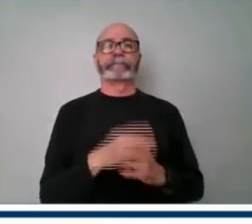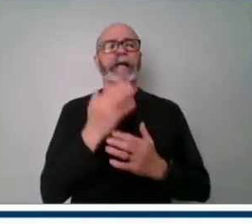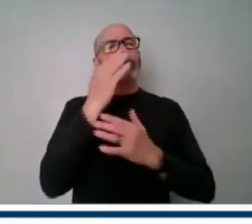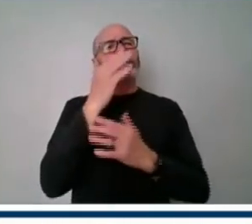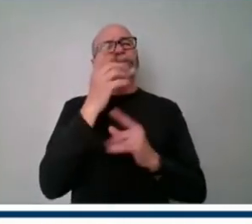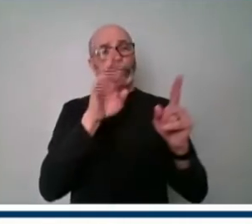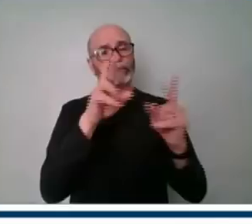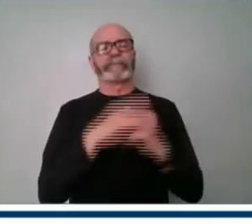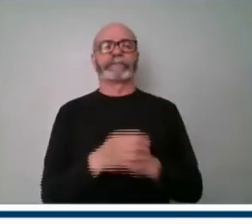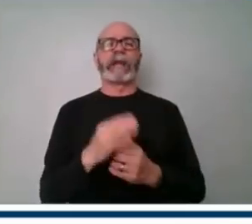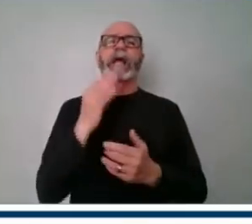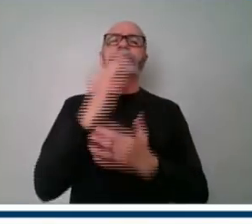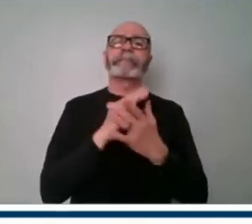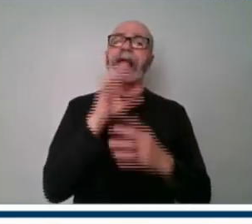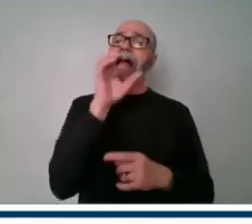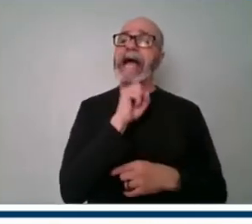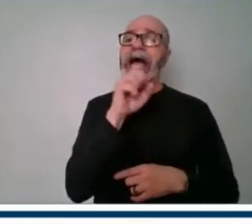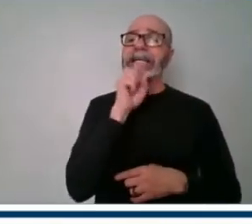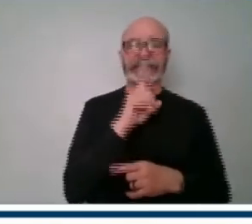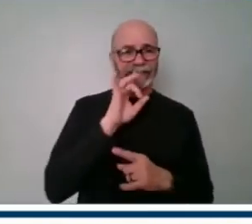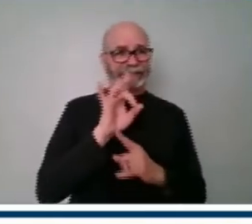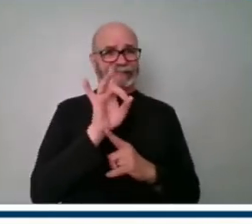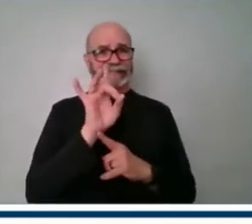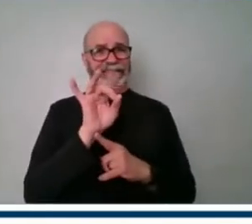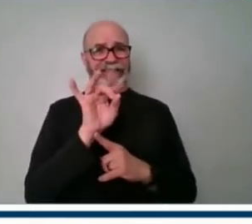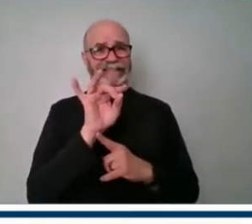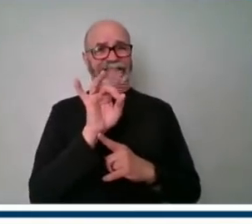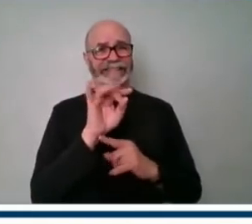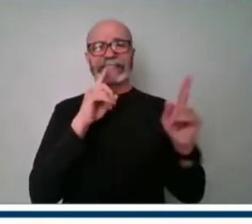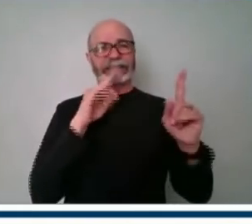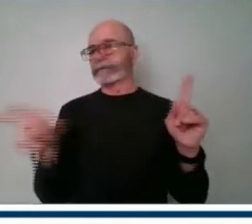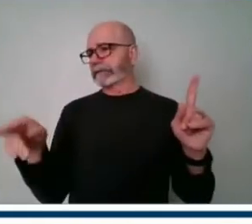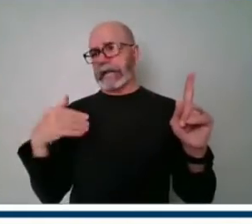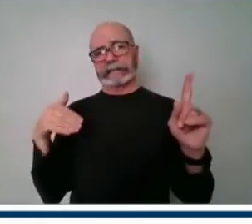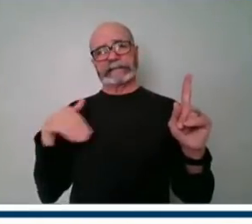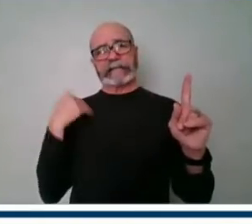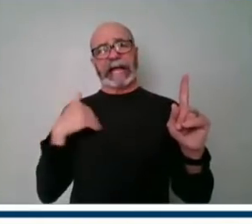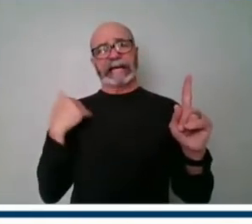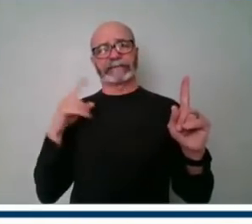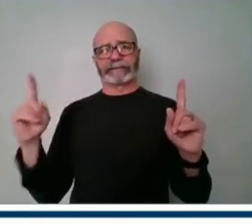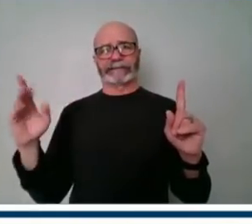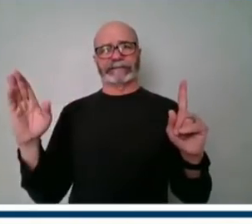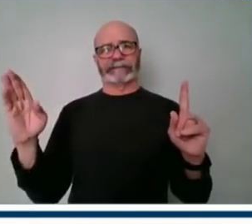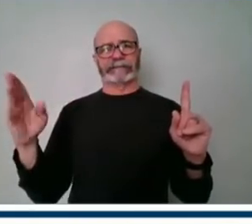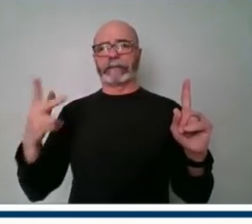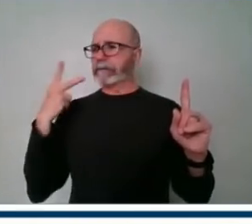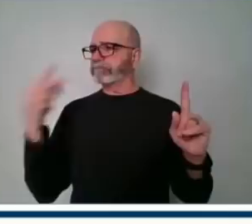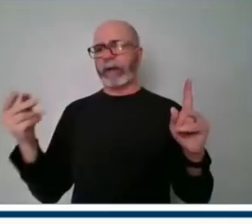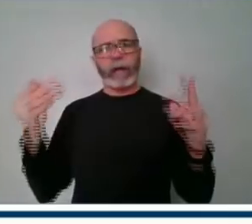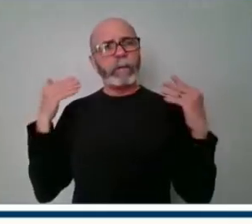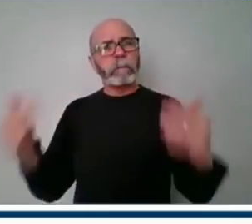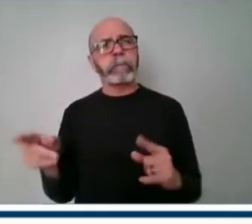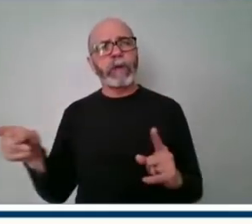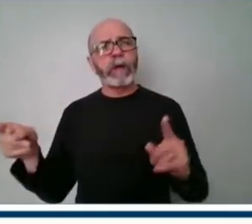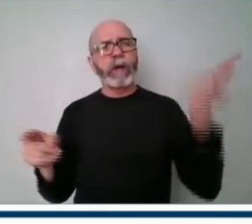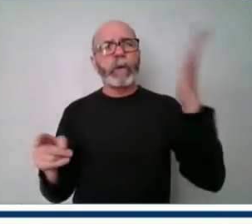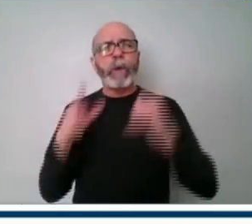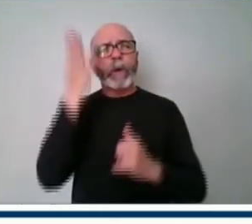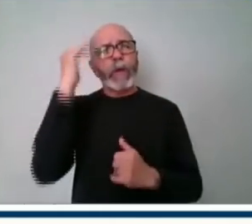vaccinated ahead of them because the province hasn't expanded the AstraZeneca vaccine to them. Could you tell them why that is?